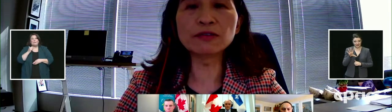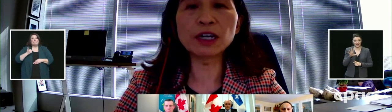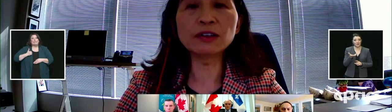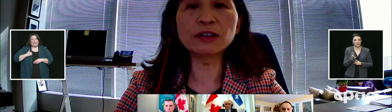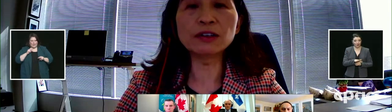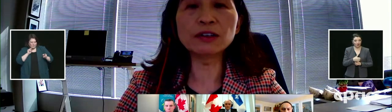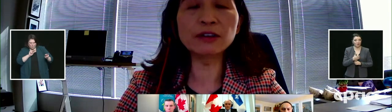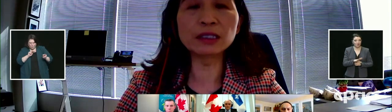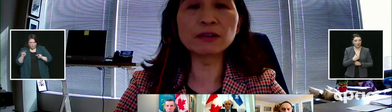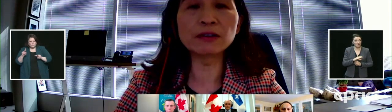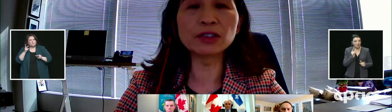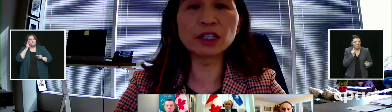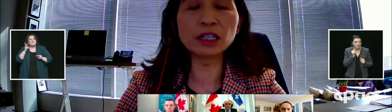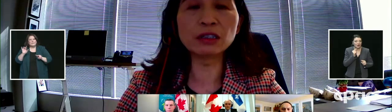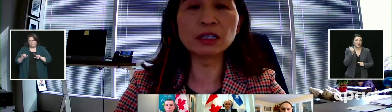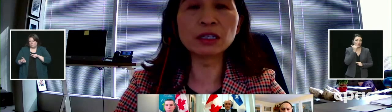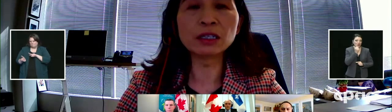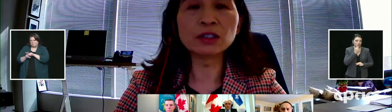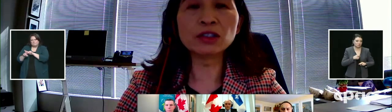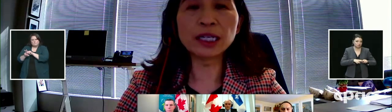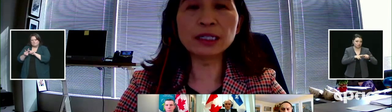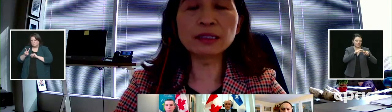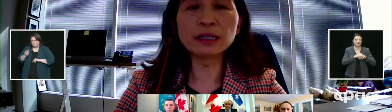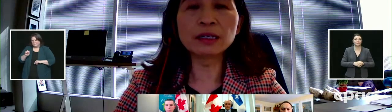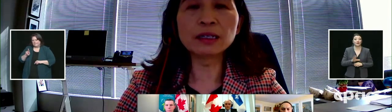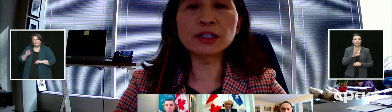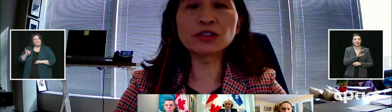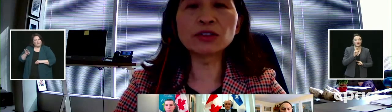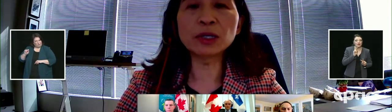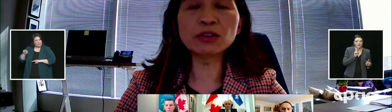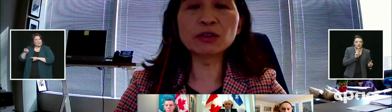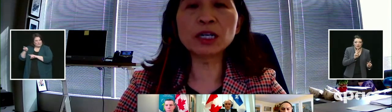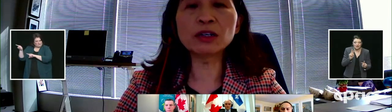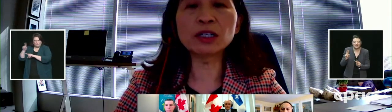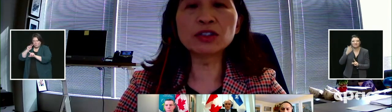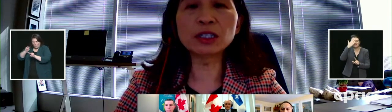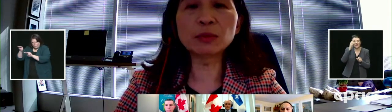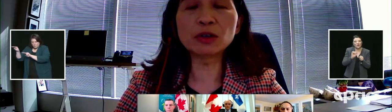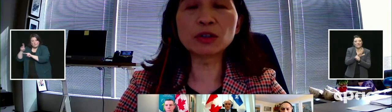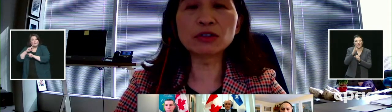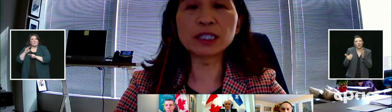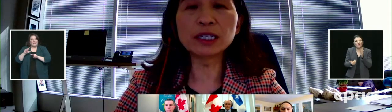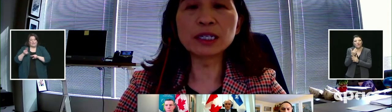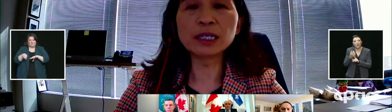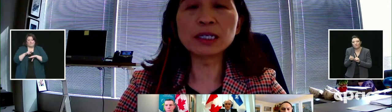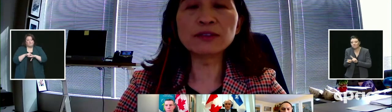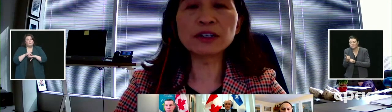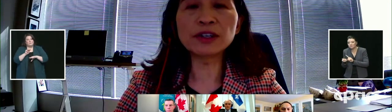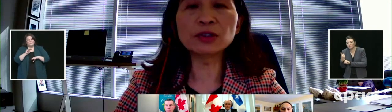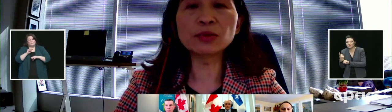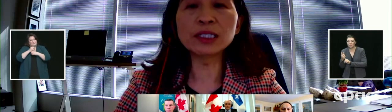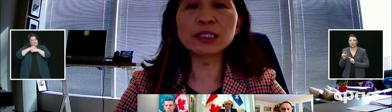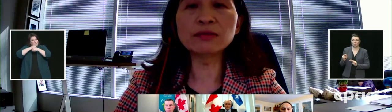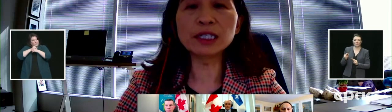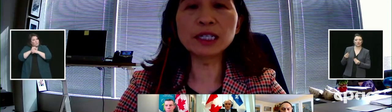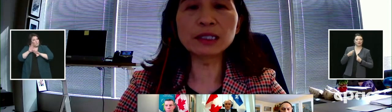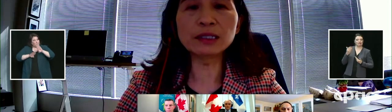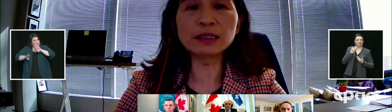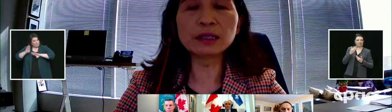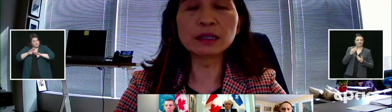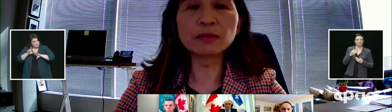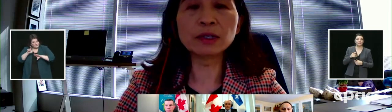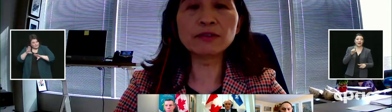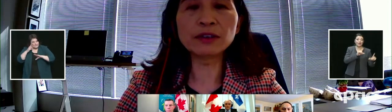for virus variants of concern. To date, the National Microbiology Laboratory has verified 23